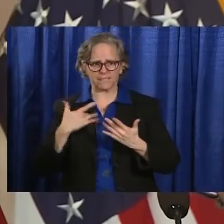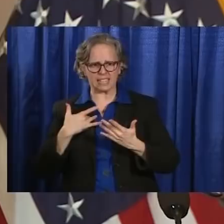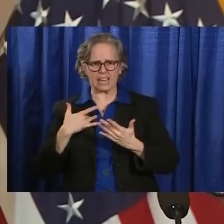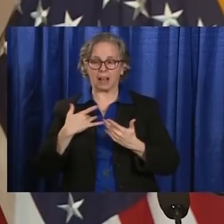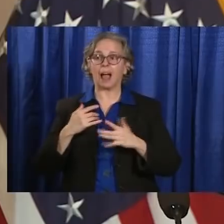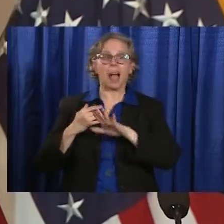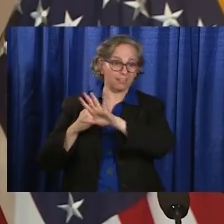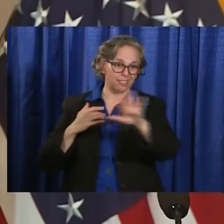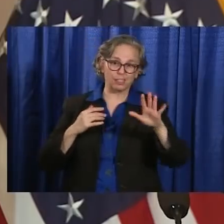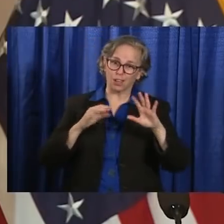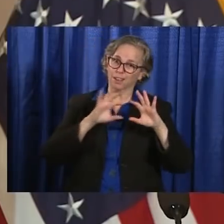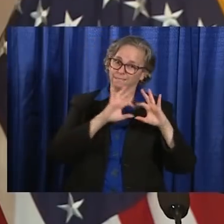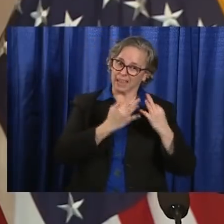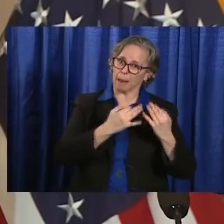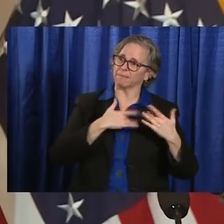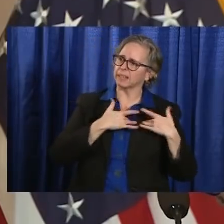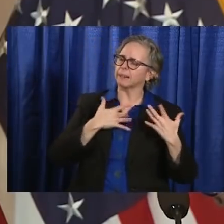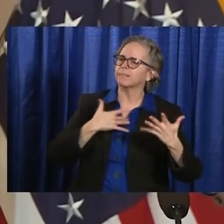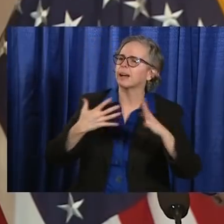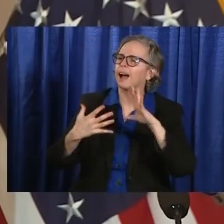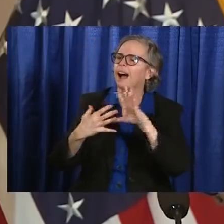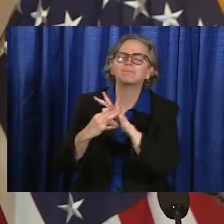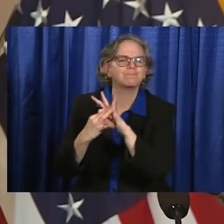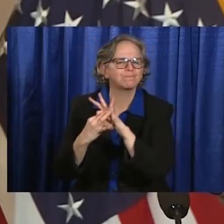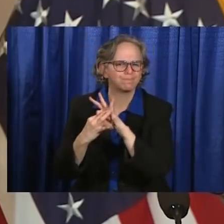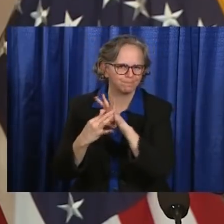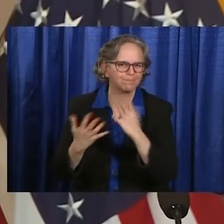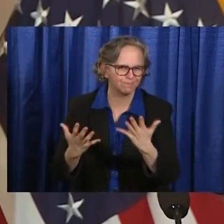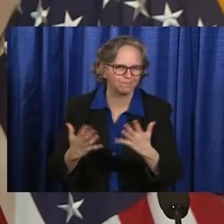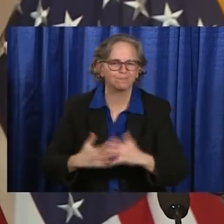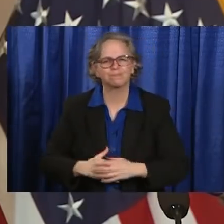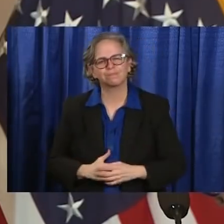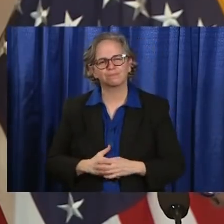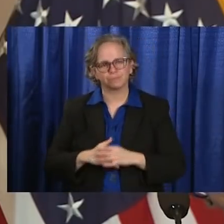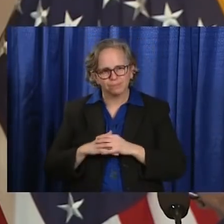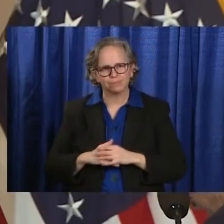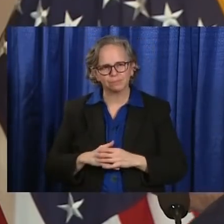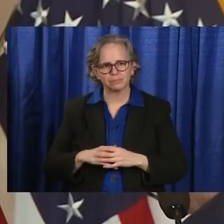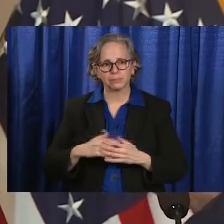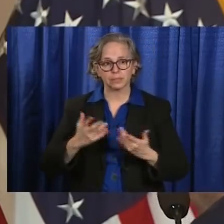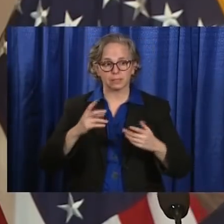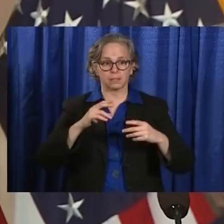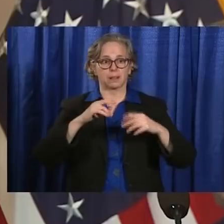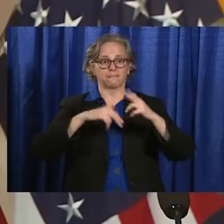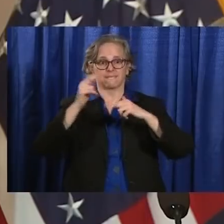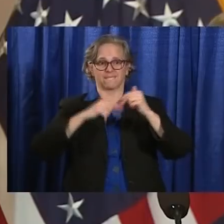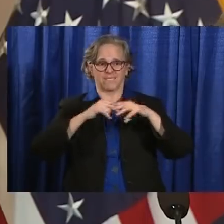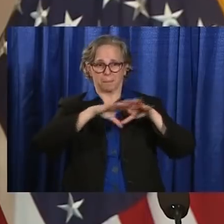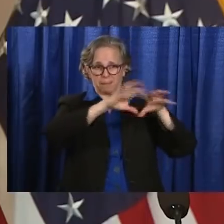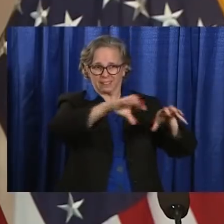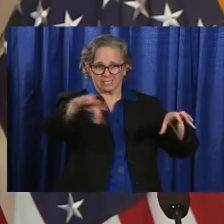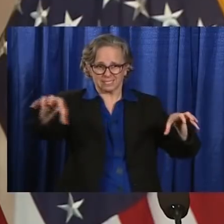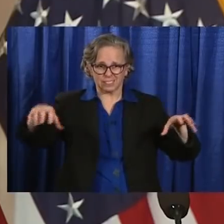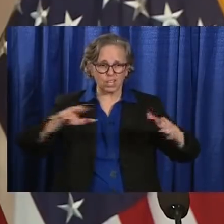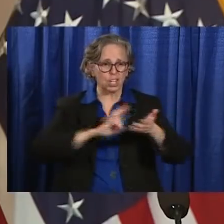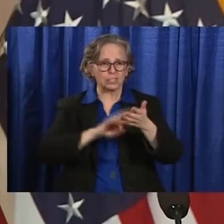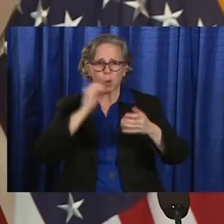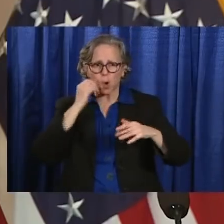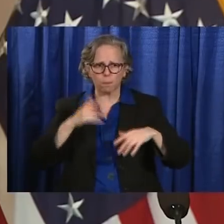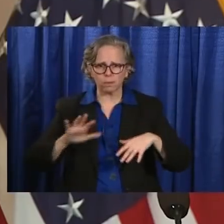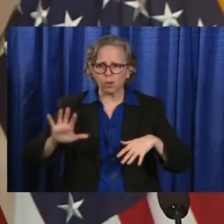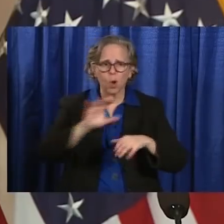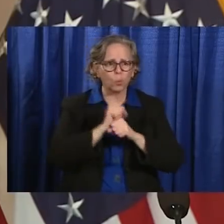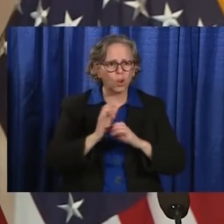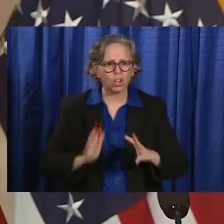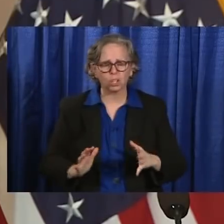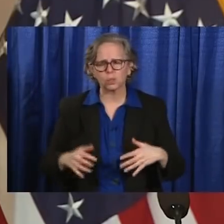them. And I want to thank the facilities and the tireless workers. This is a large group of workers